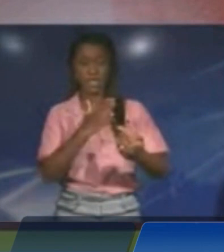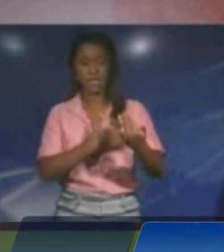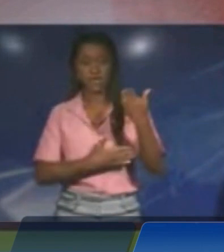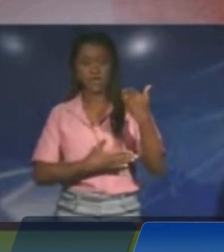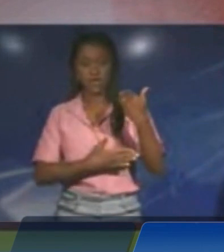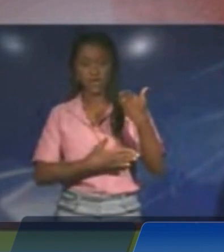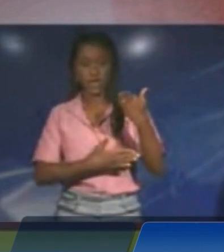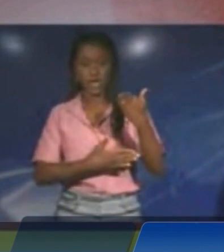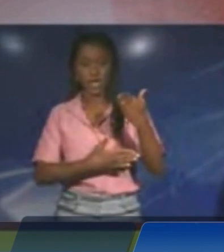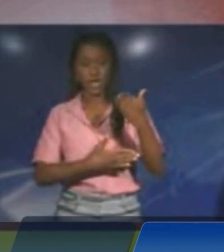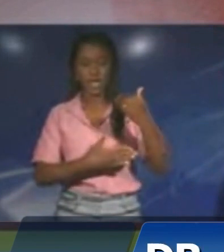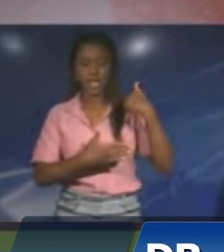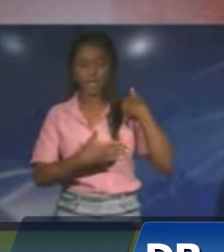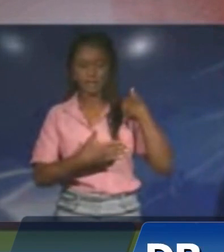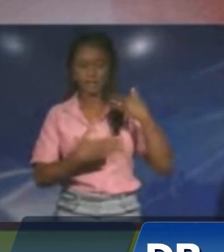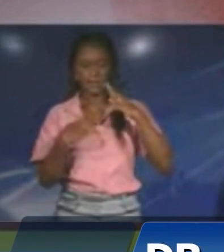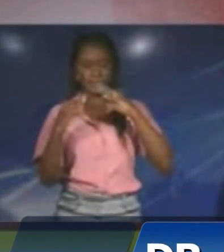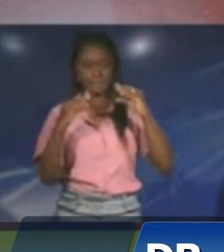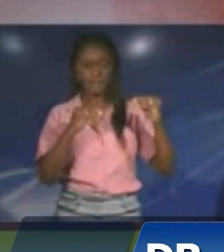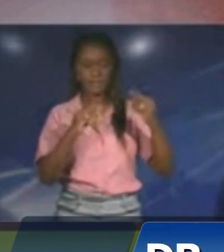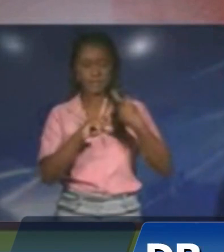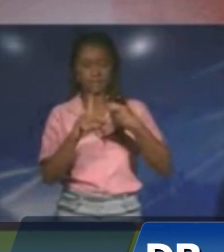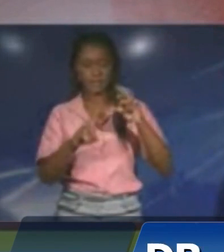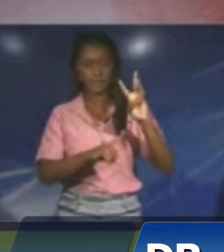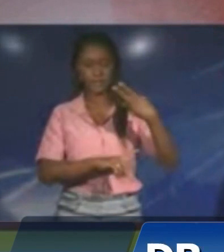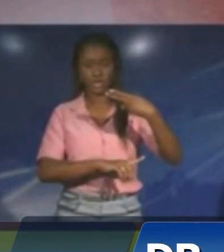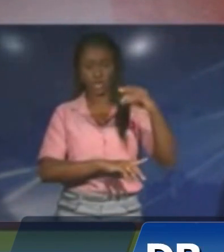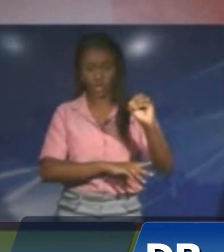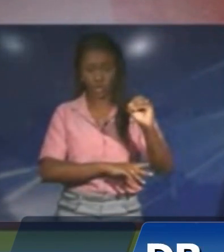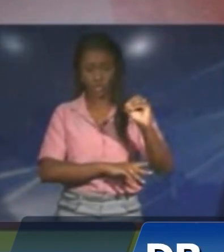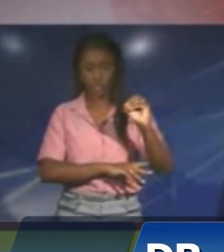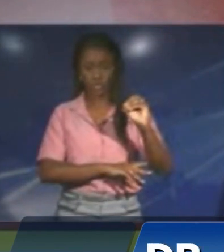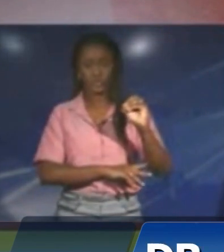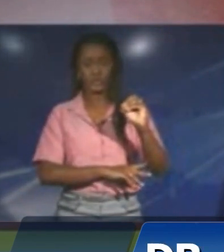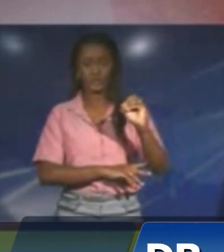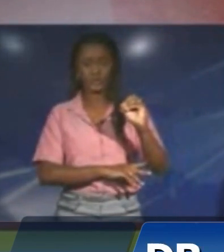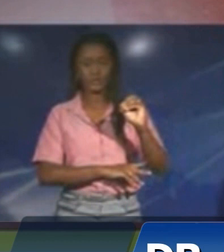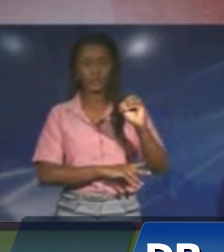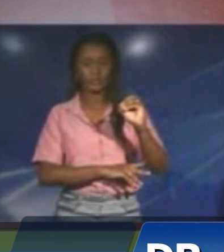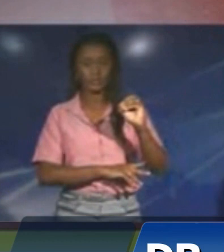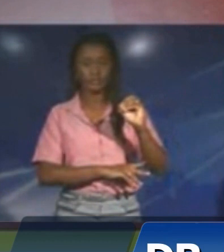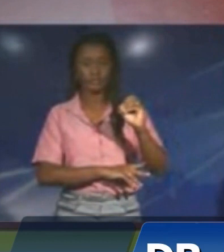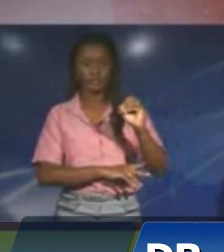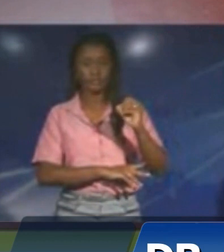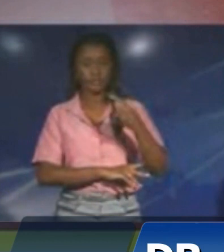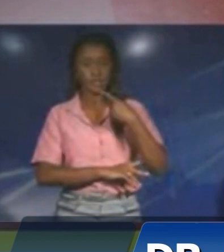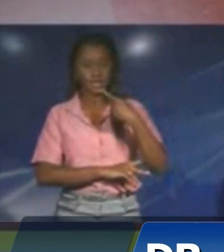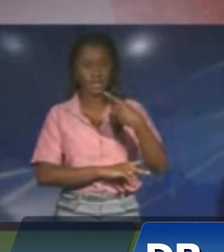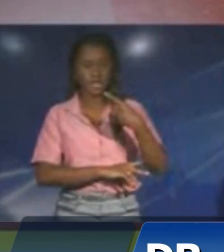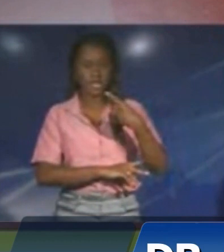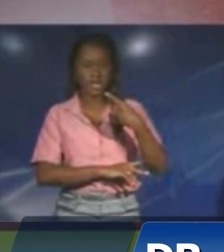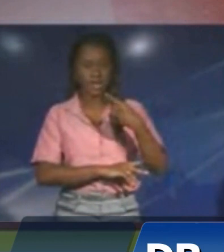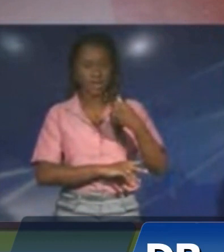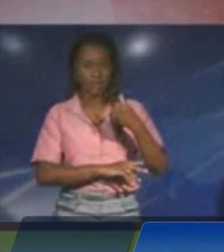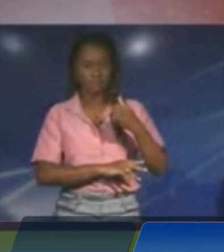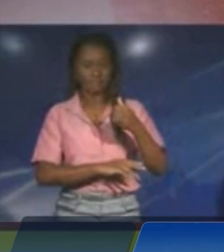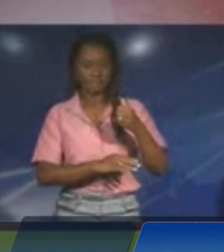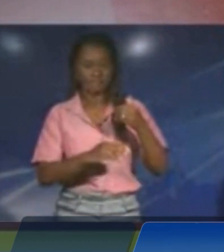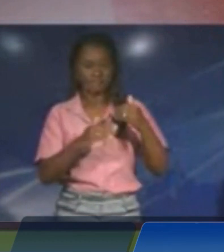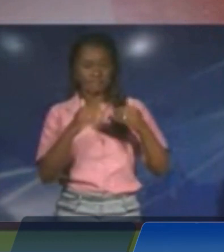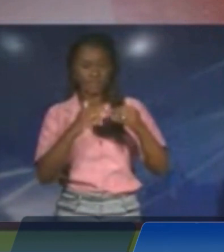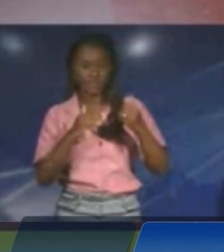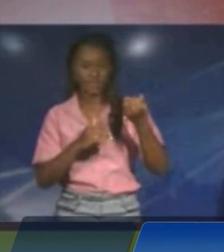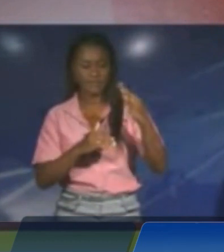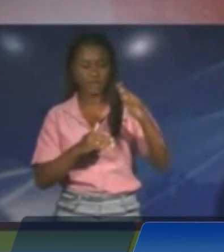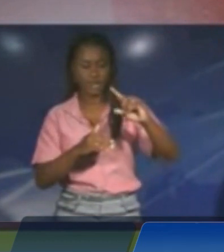This morning there was an ongoing briefing from WHO, July 20th, which suggests that just under